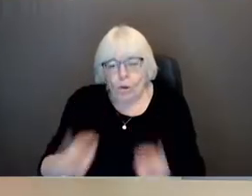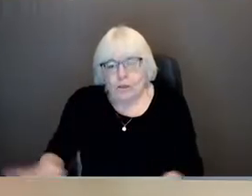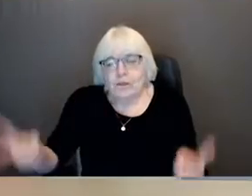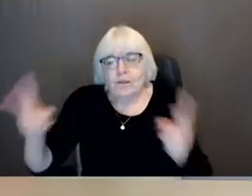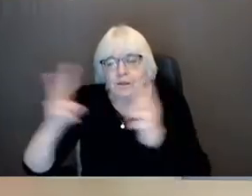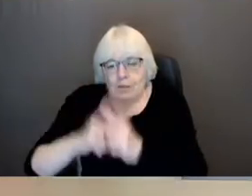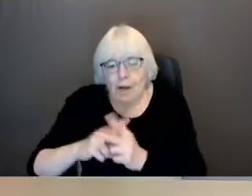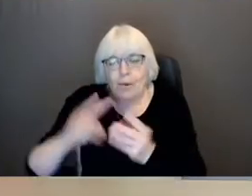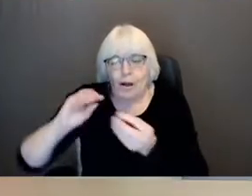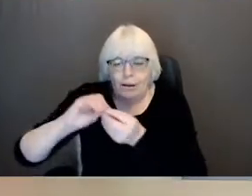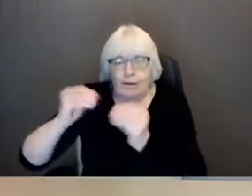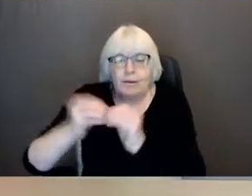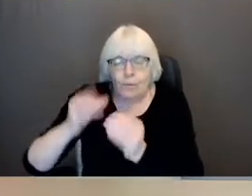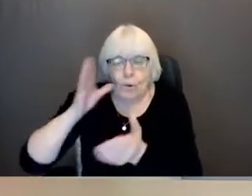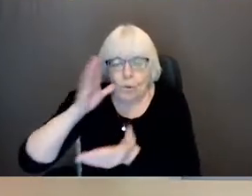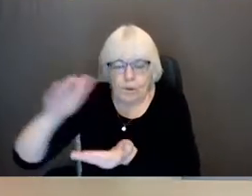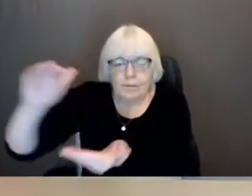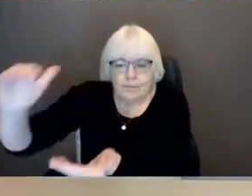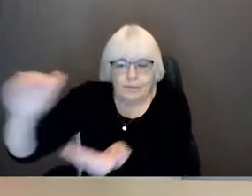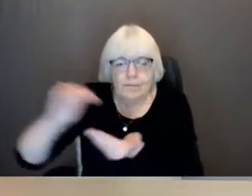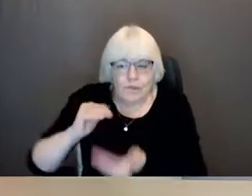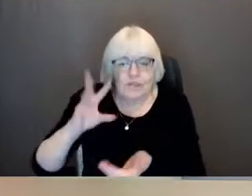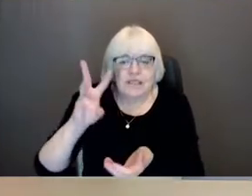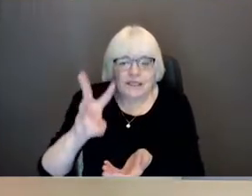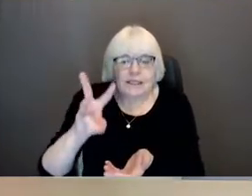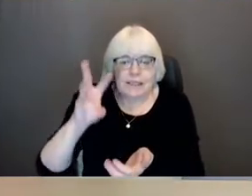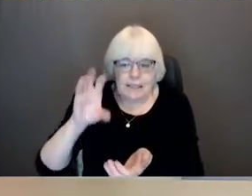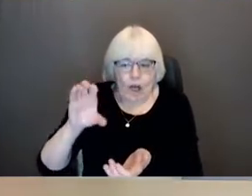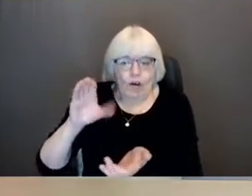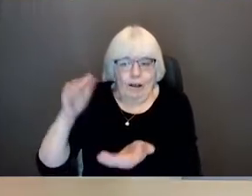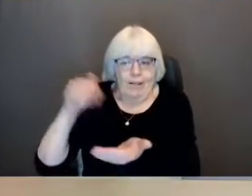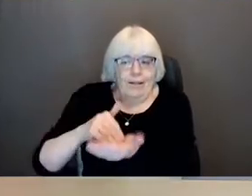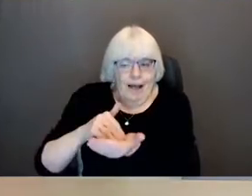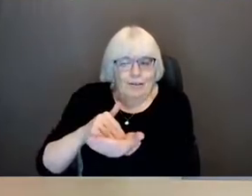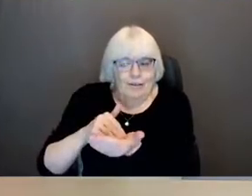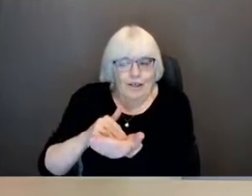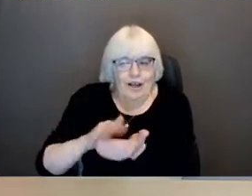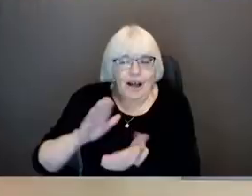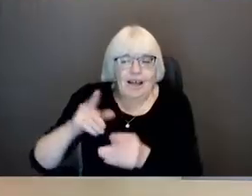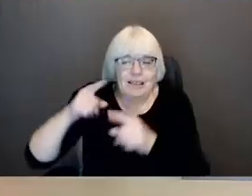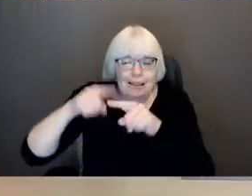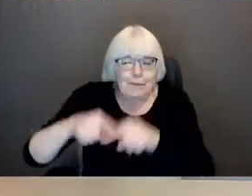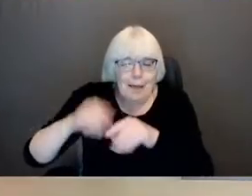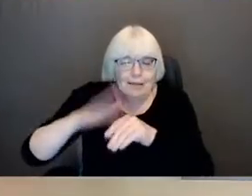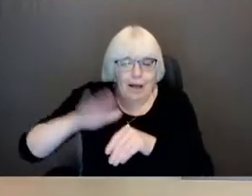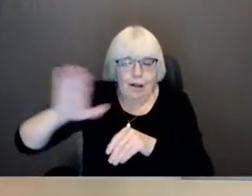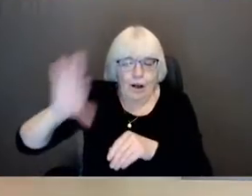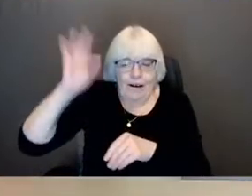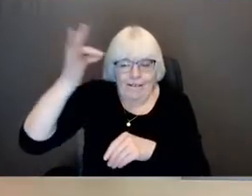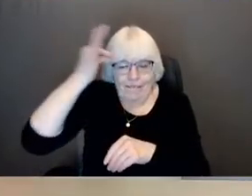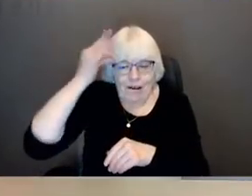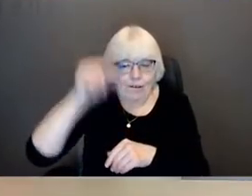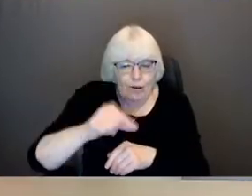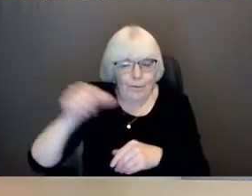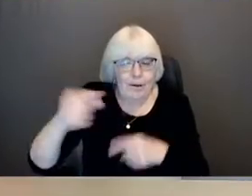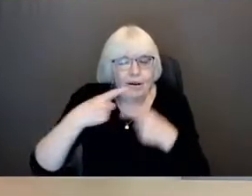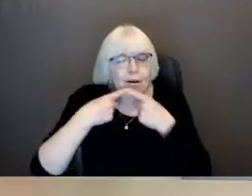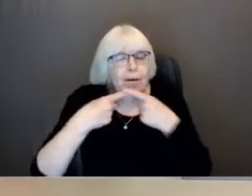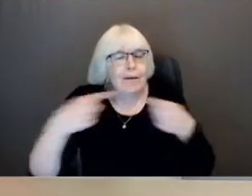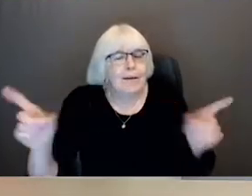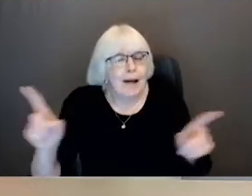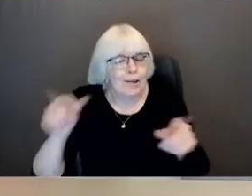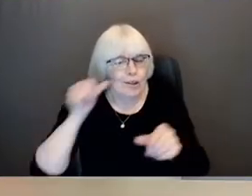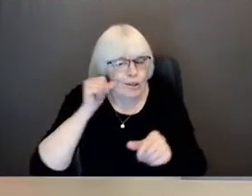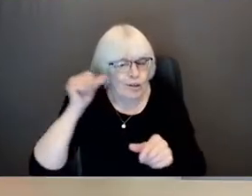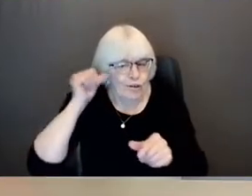Okay, thanks for that. So the October-November numbers, the 190,000, that is just the antigen, or does that include the ID now molecular? That's